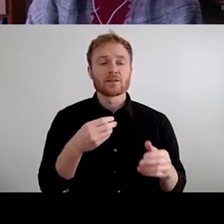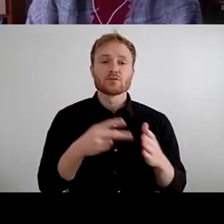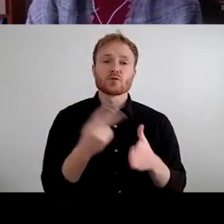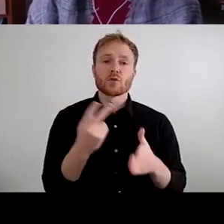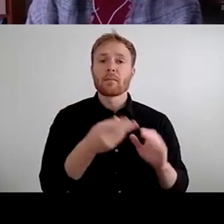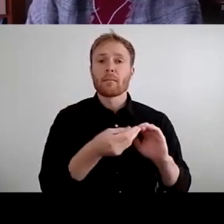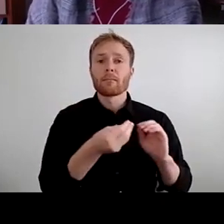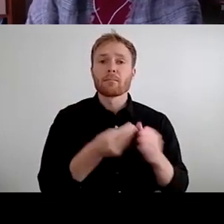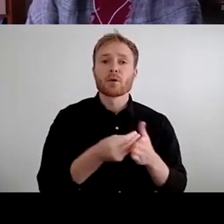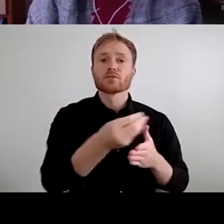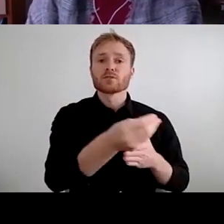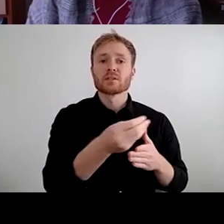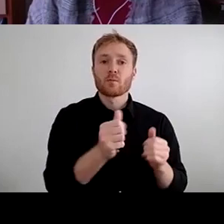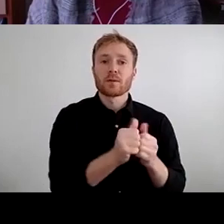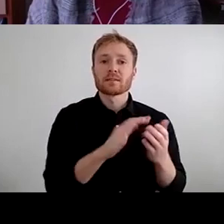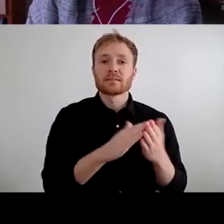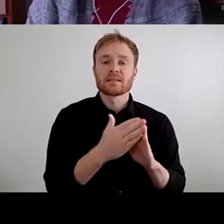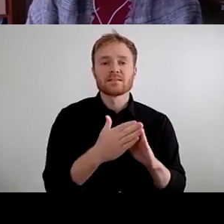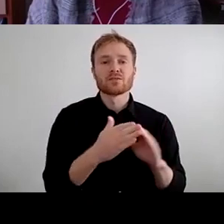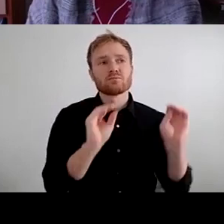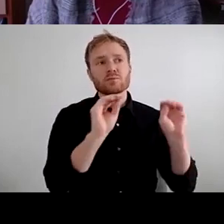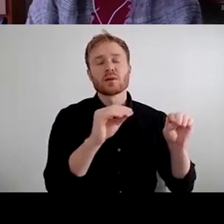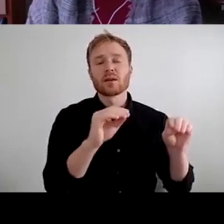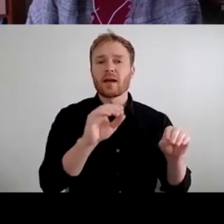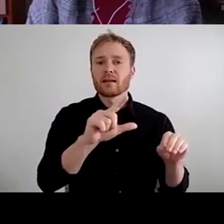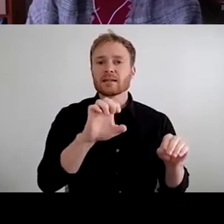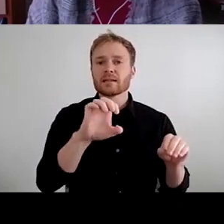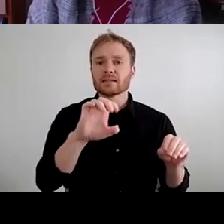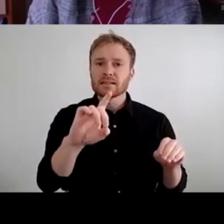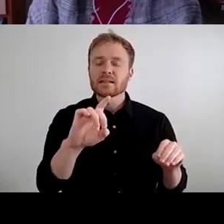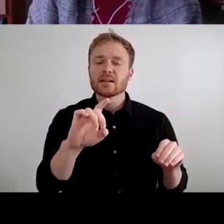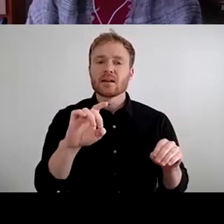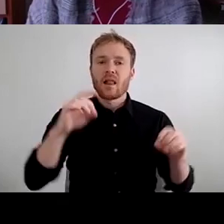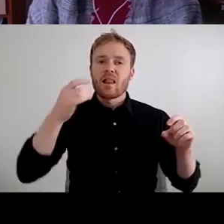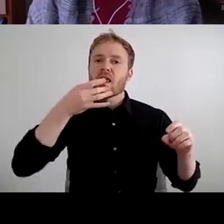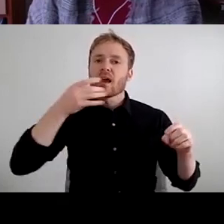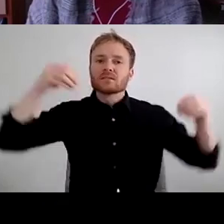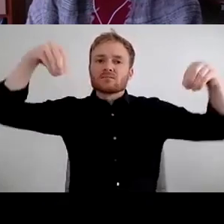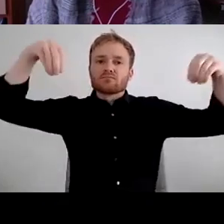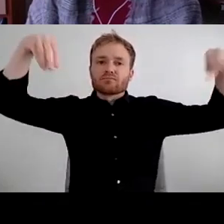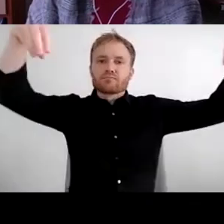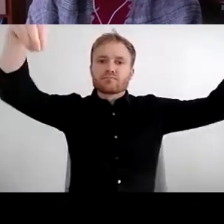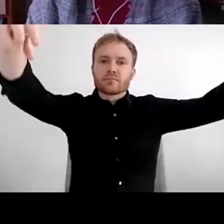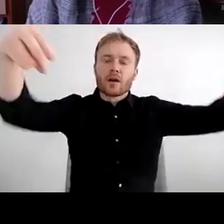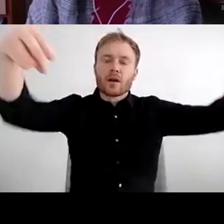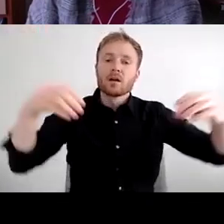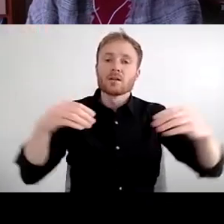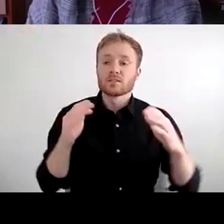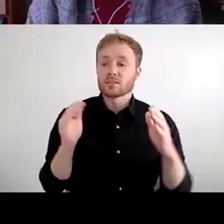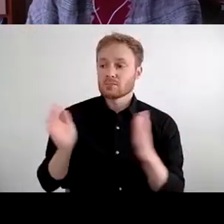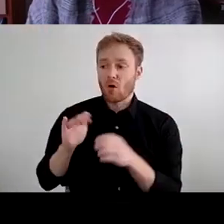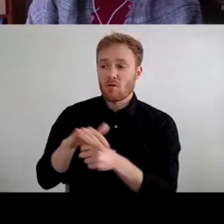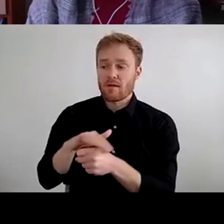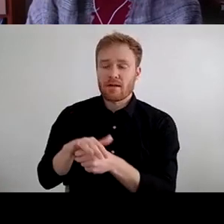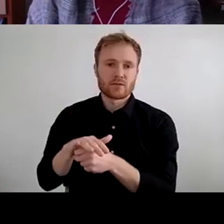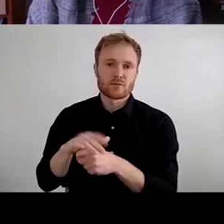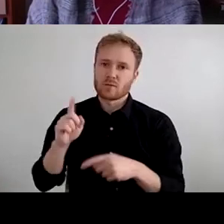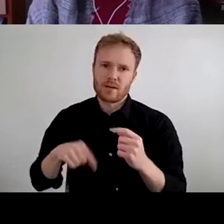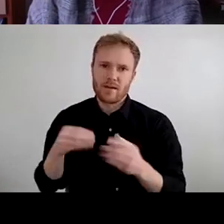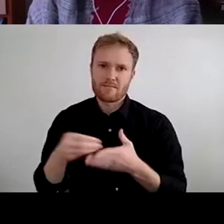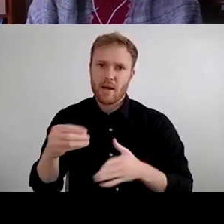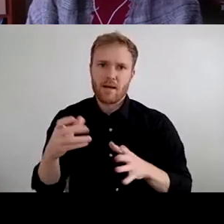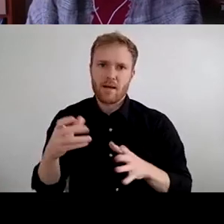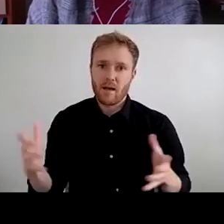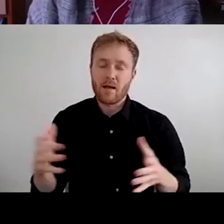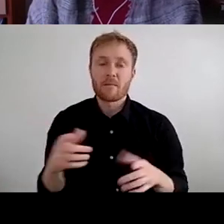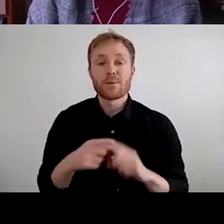LED streetlights because smaller municipalities don't have the buying power that the city does, but together we obviously